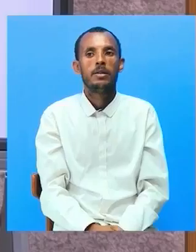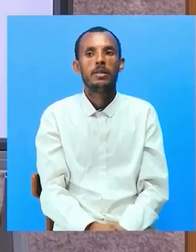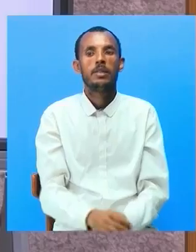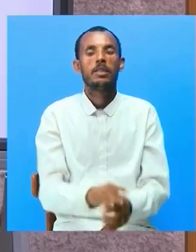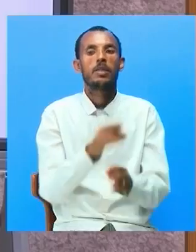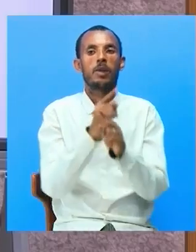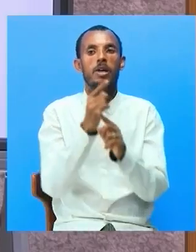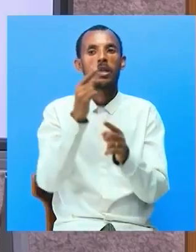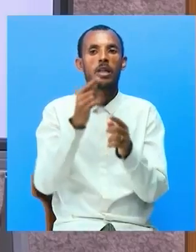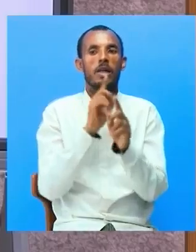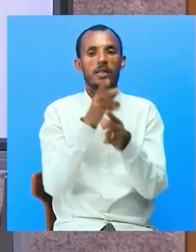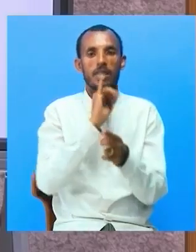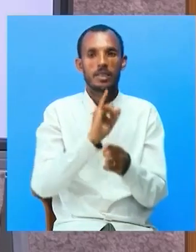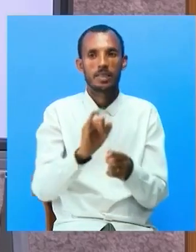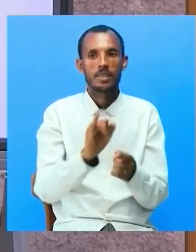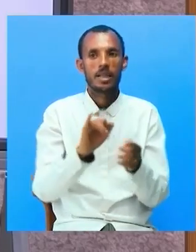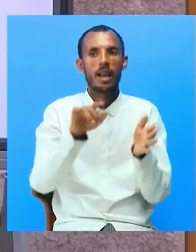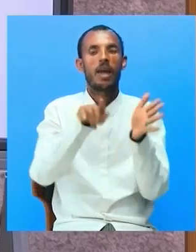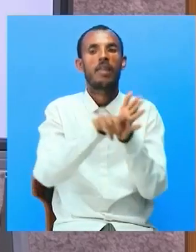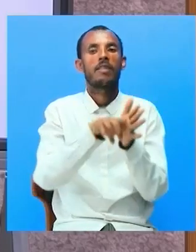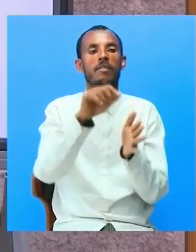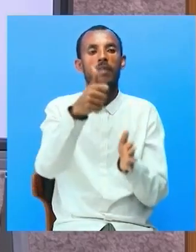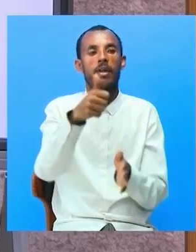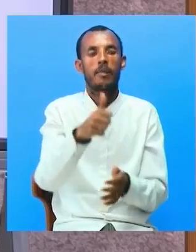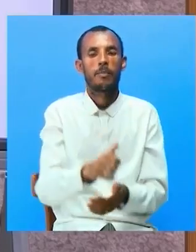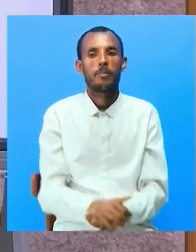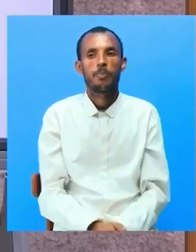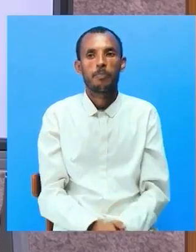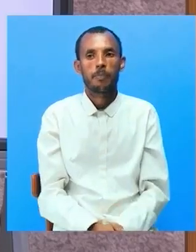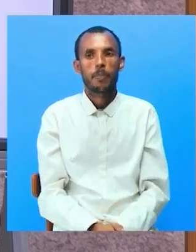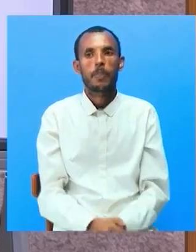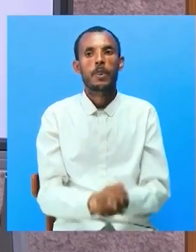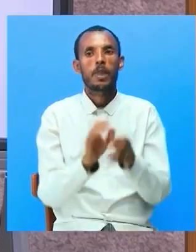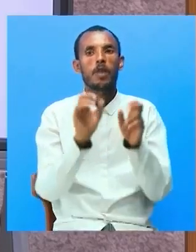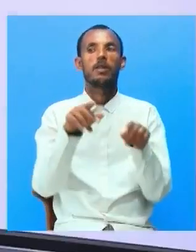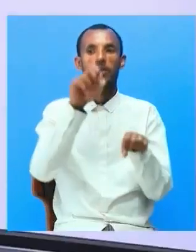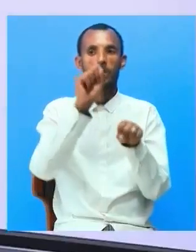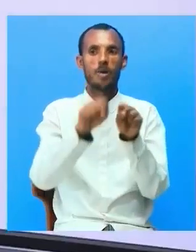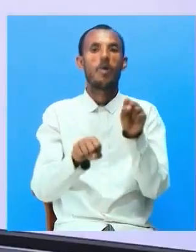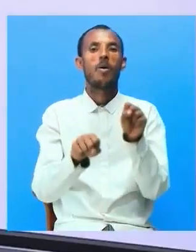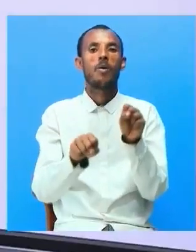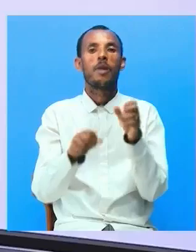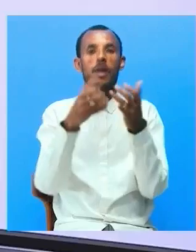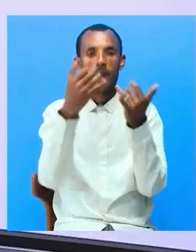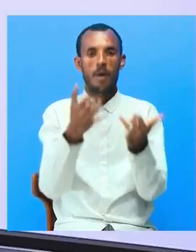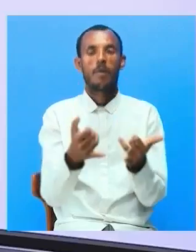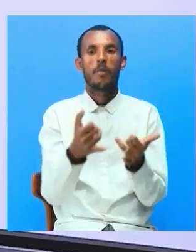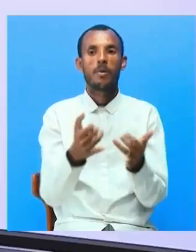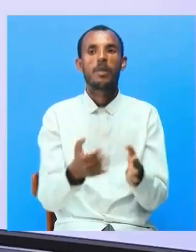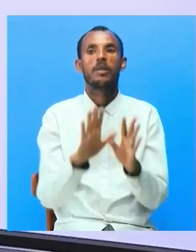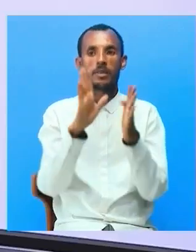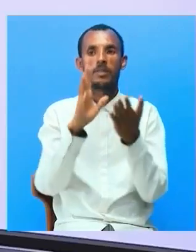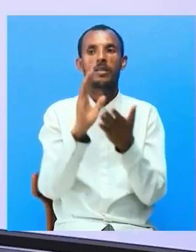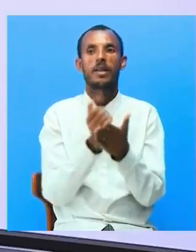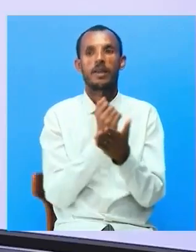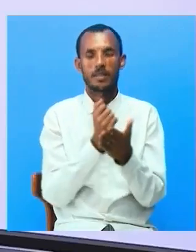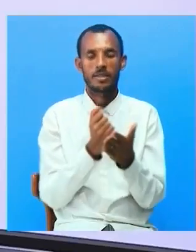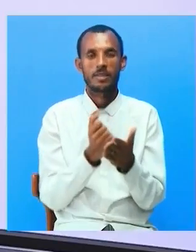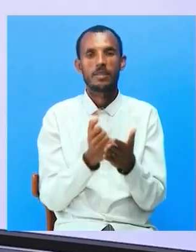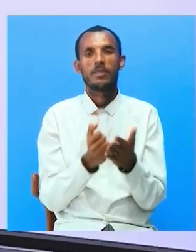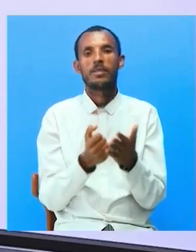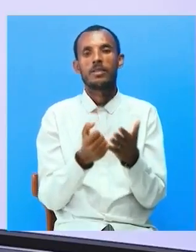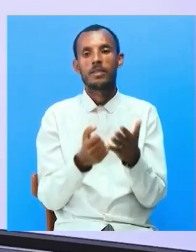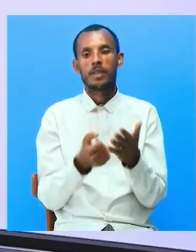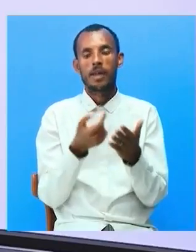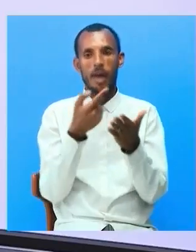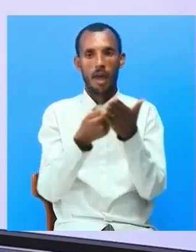answer for this will be this, -10. Okay, so now let's take a basic concept, a basic